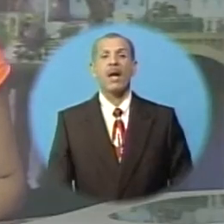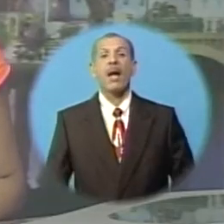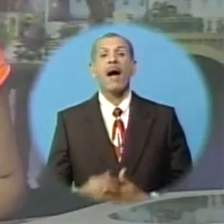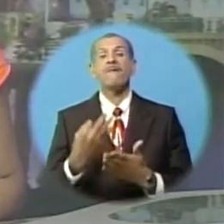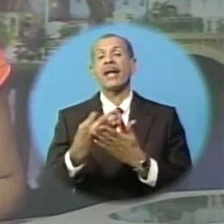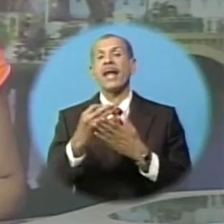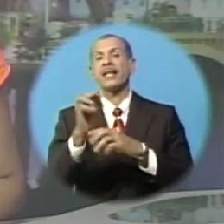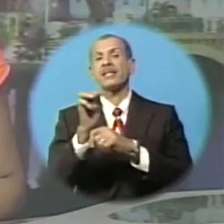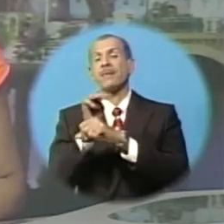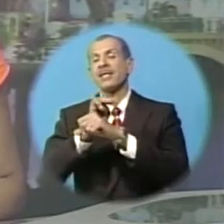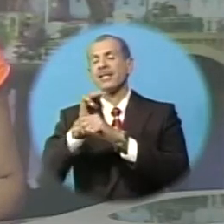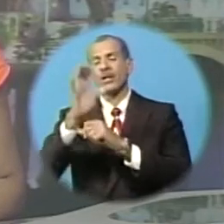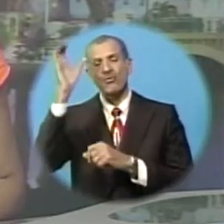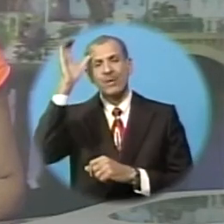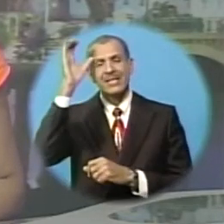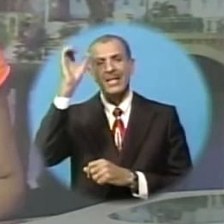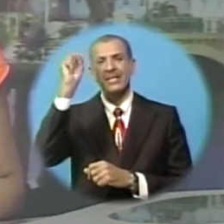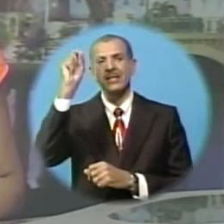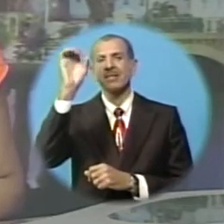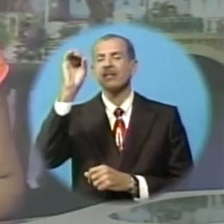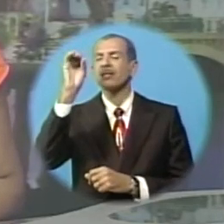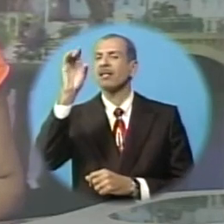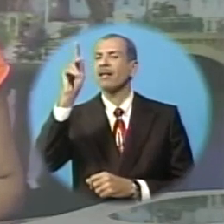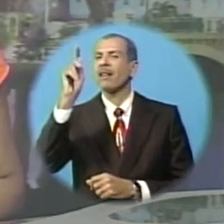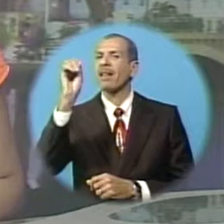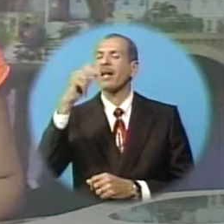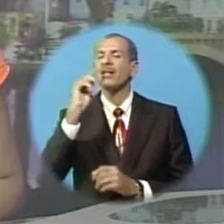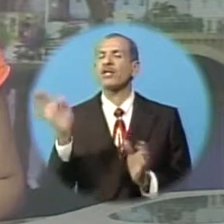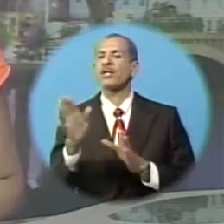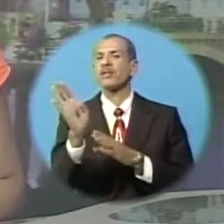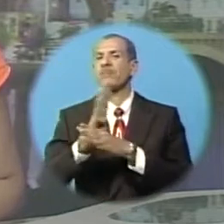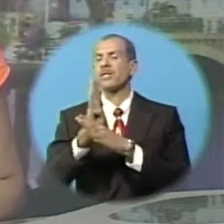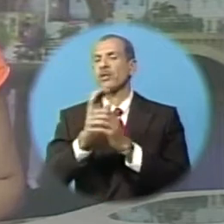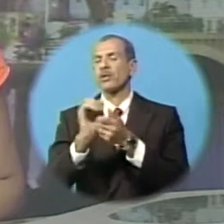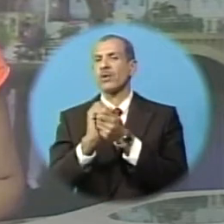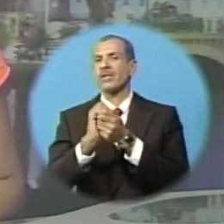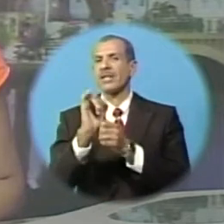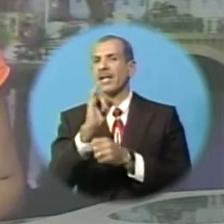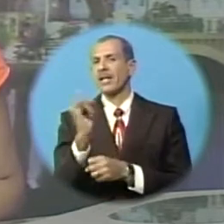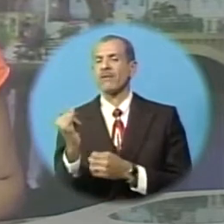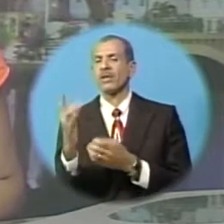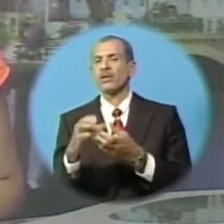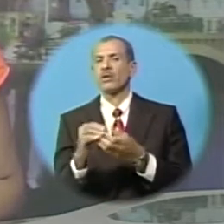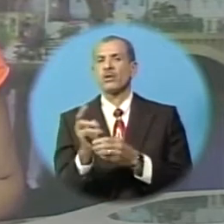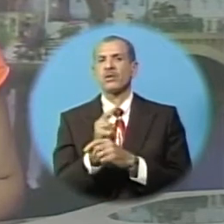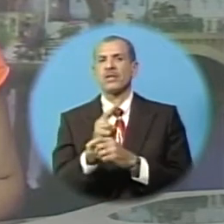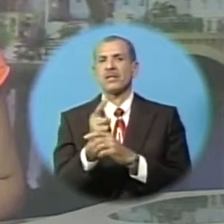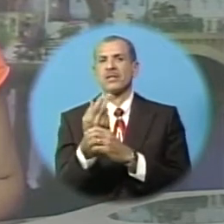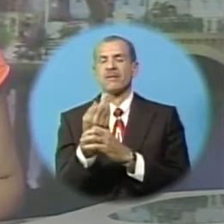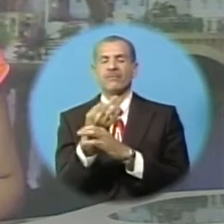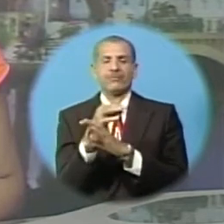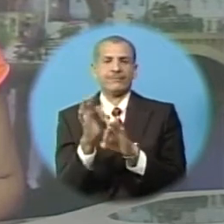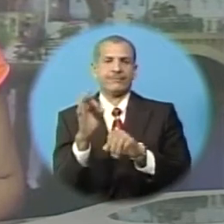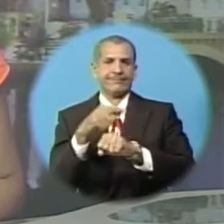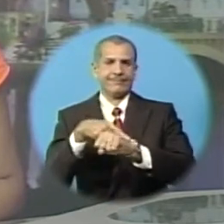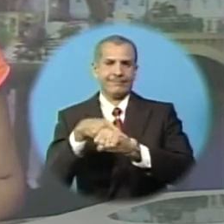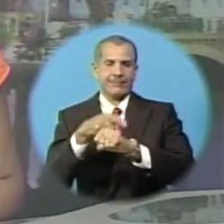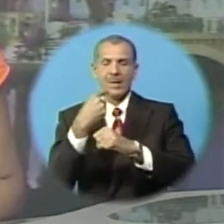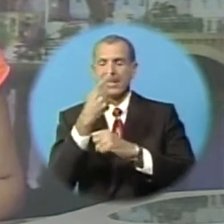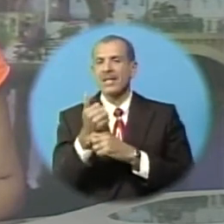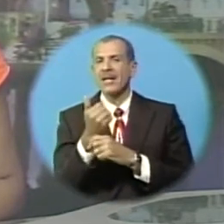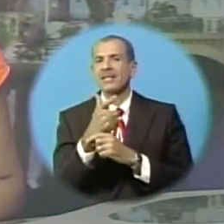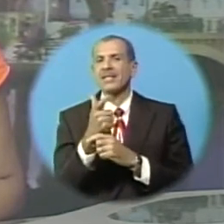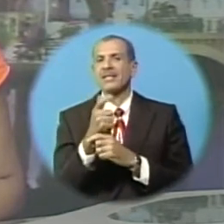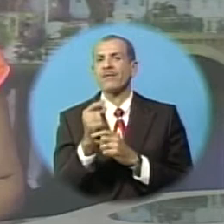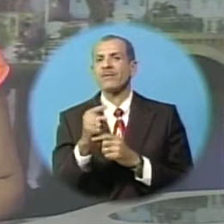Finance Minister Chris Sinclair is also urging business owners and individuals to take advantage of that tax amnesty. He says that once